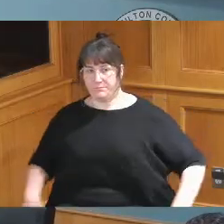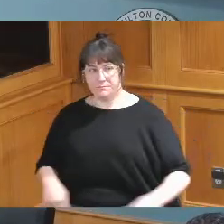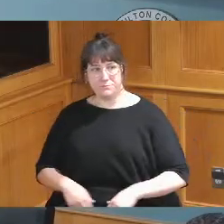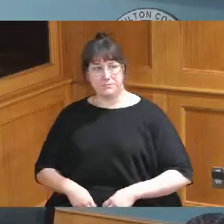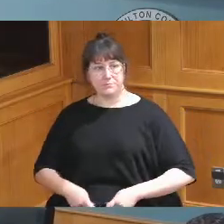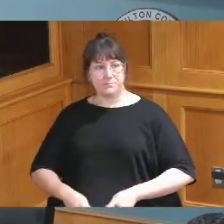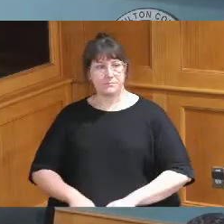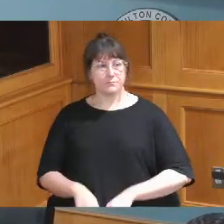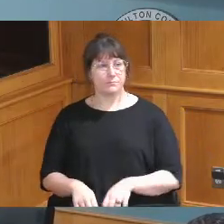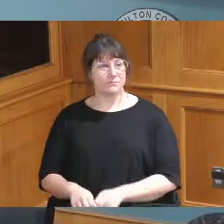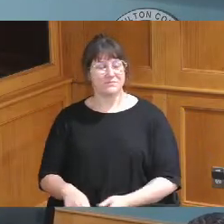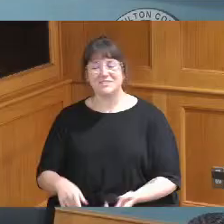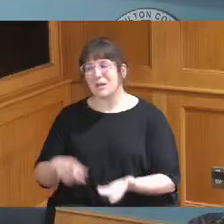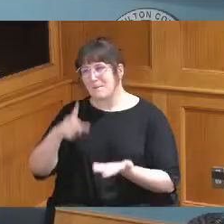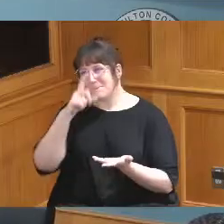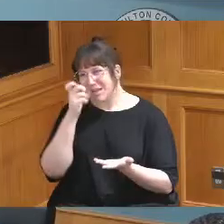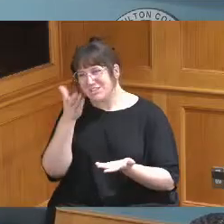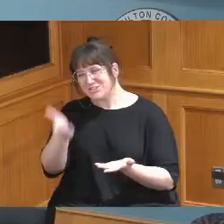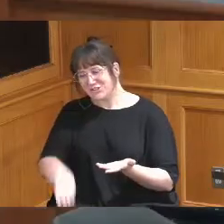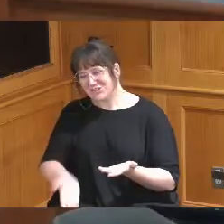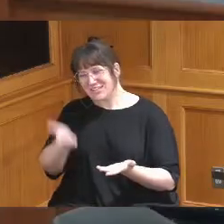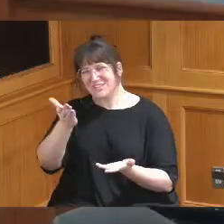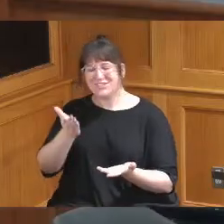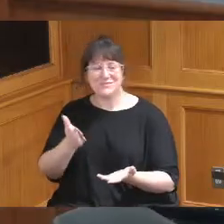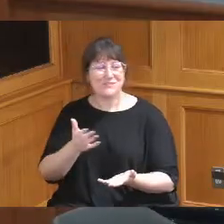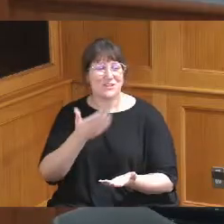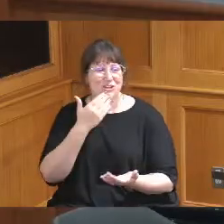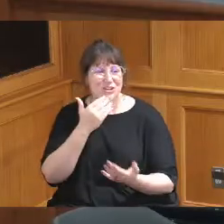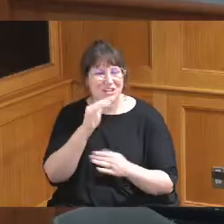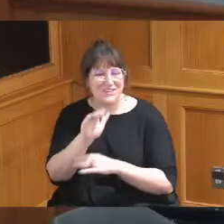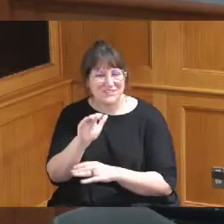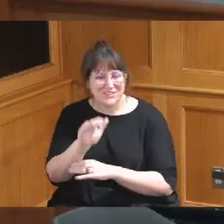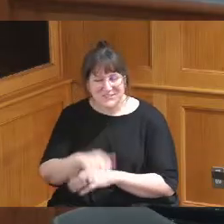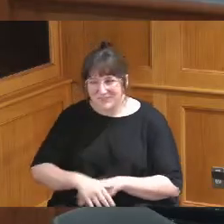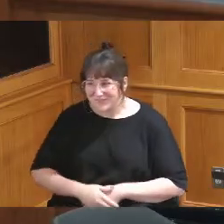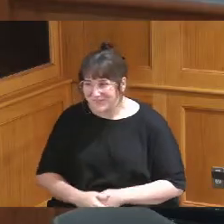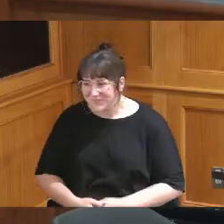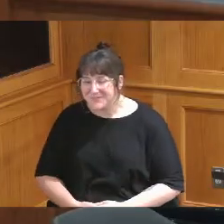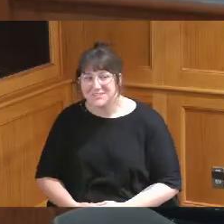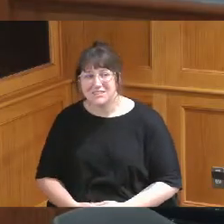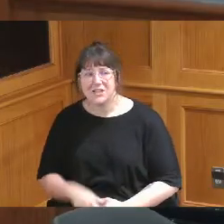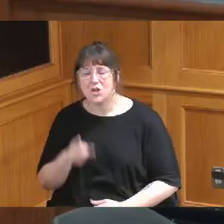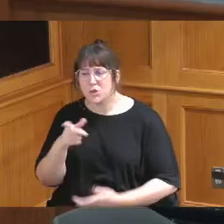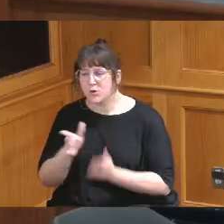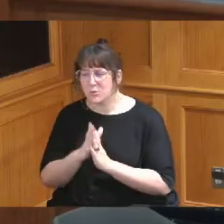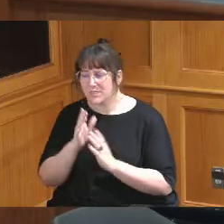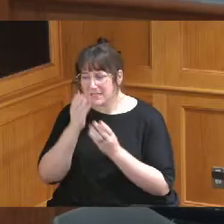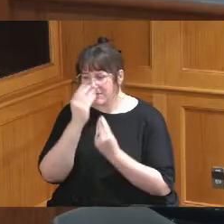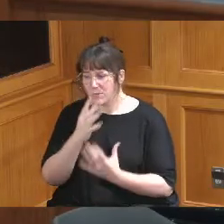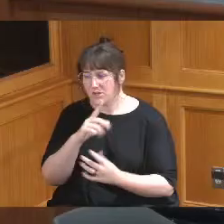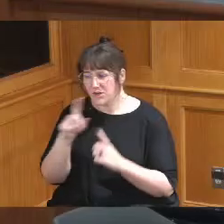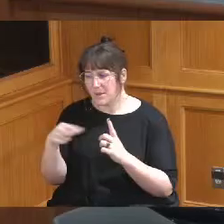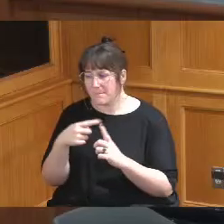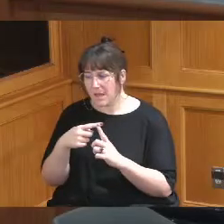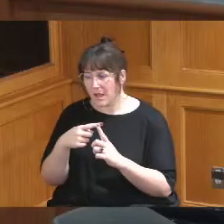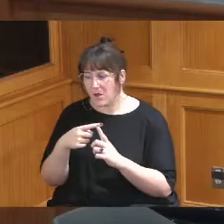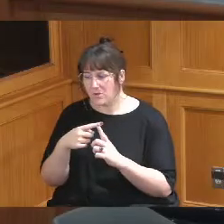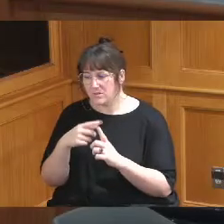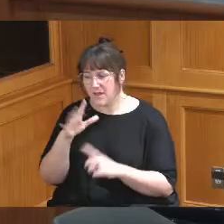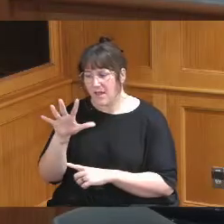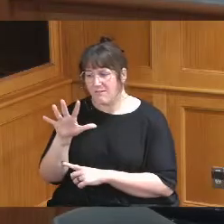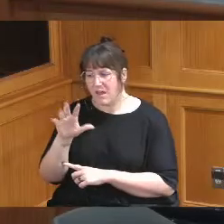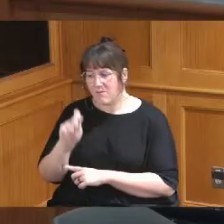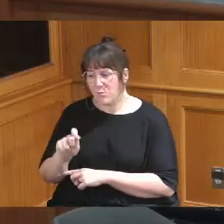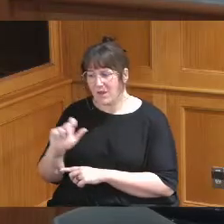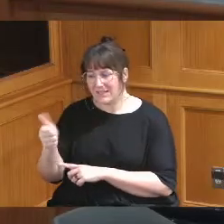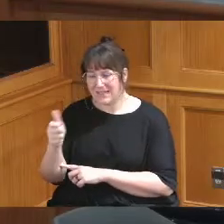since she's here. Since I'm here. Good afternoon, Commissioners. Good afternoon. You were requesting information about the more substantive changes to the parental